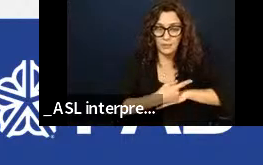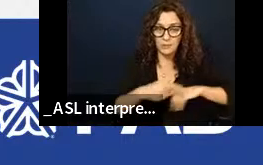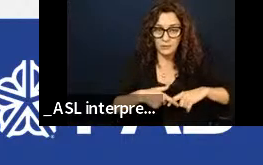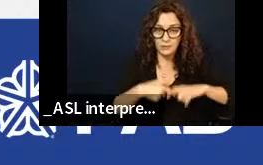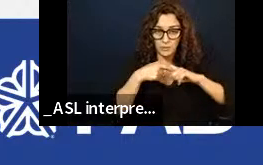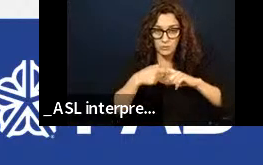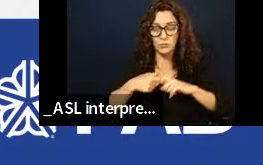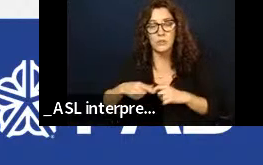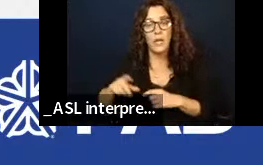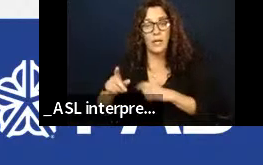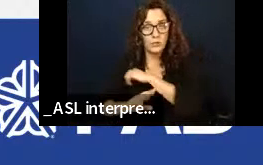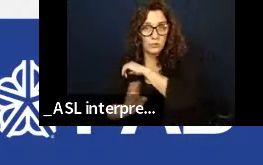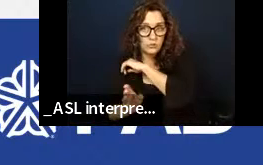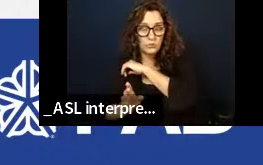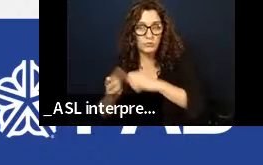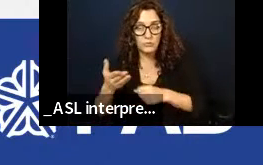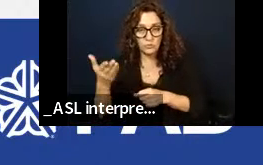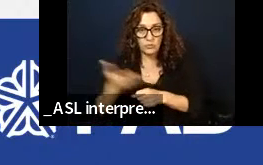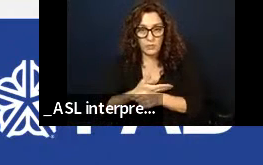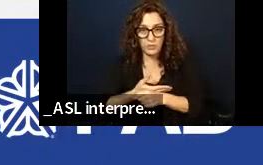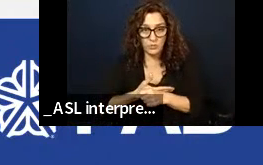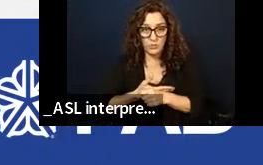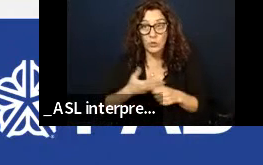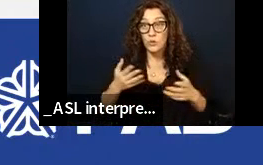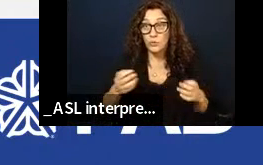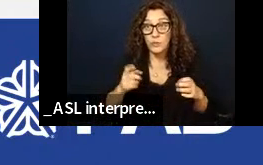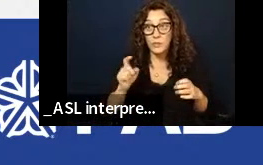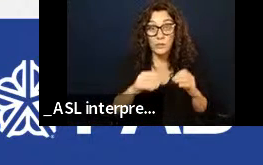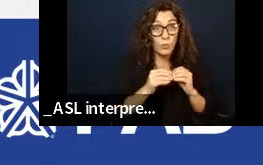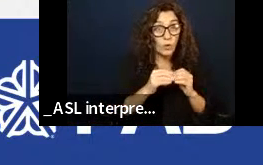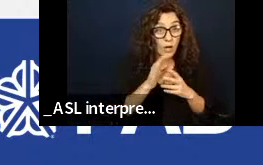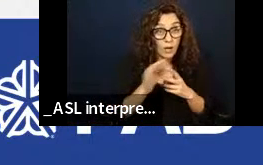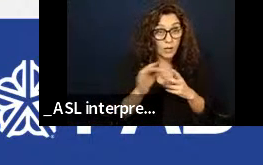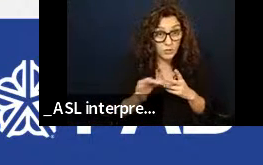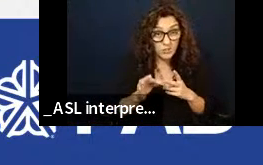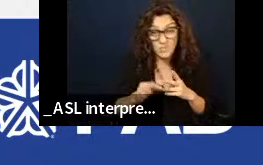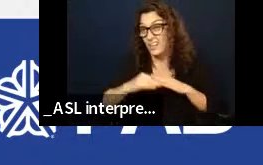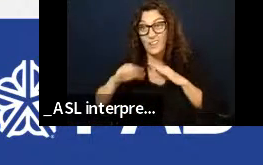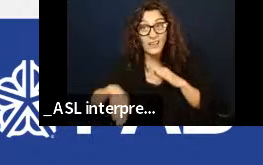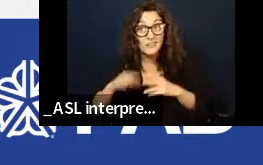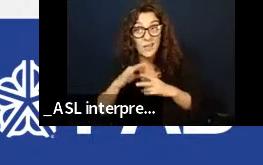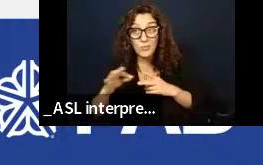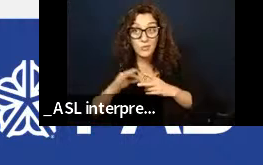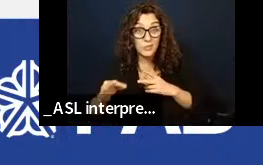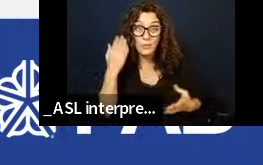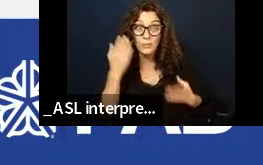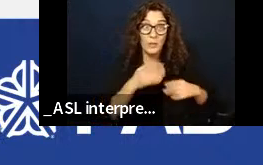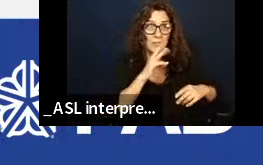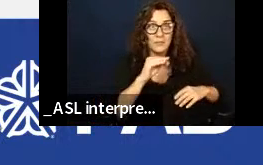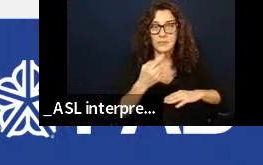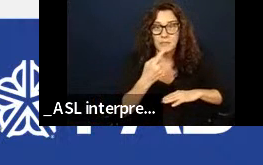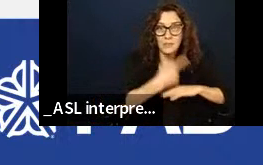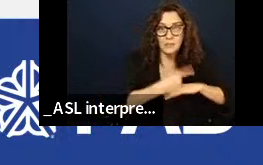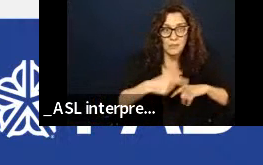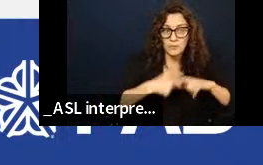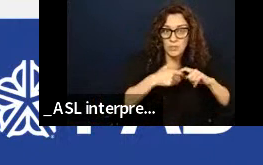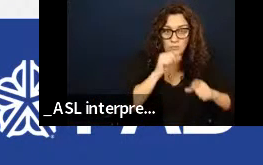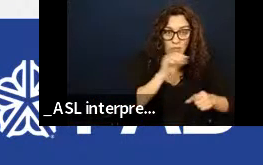suspension and a termination? Do we think we need less options? Do we only need a termination? Do we only need 60